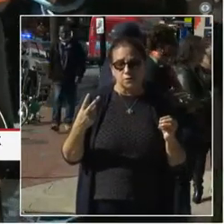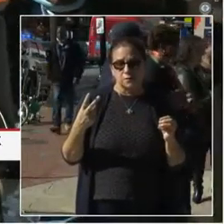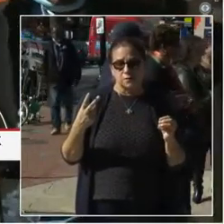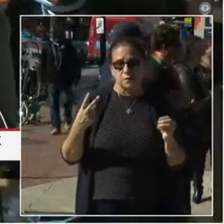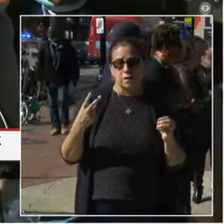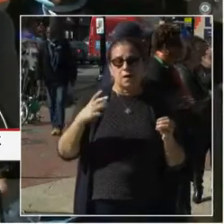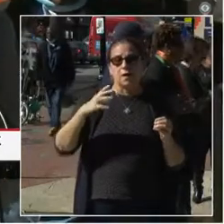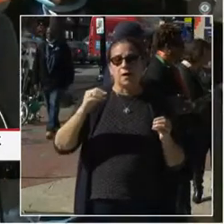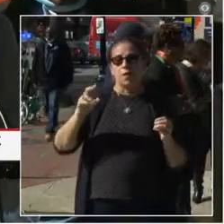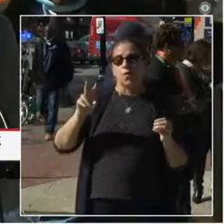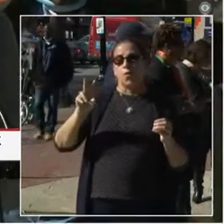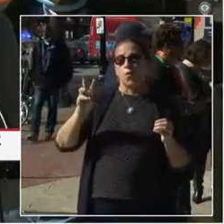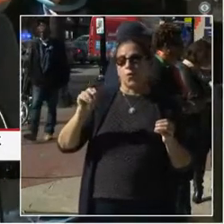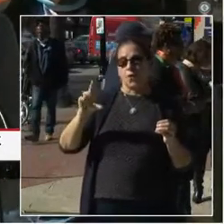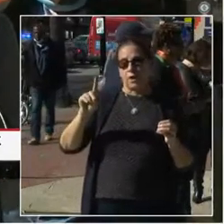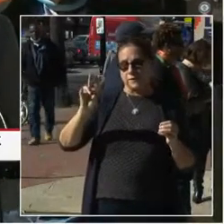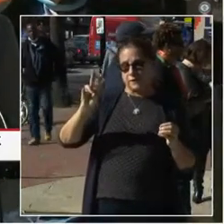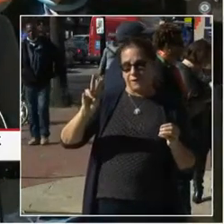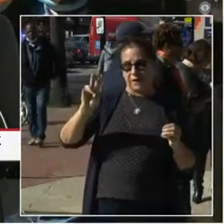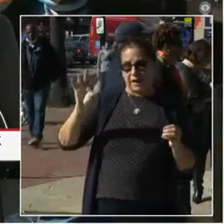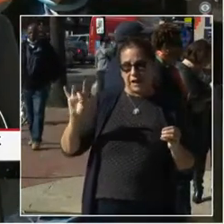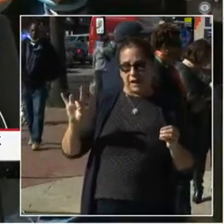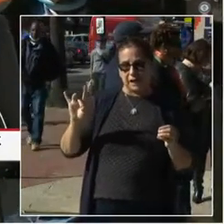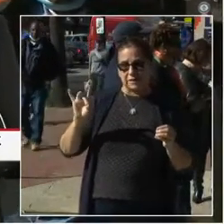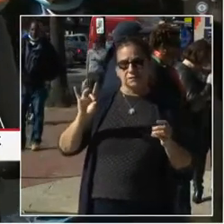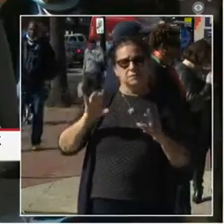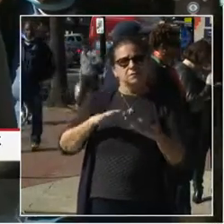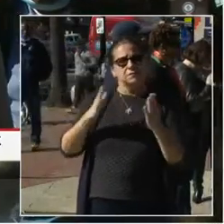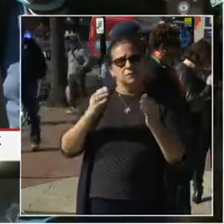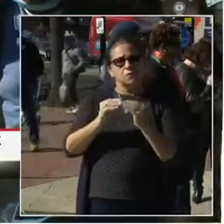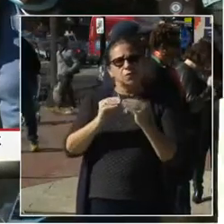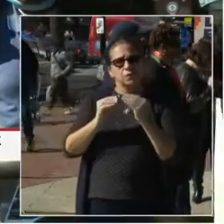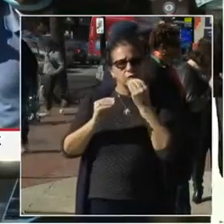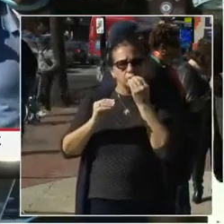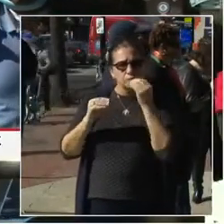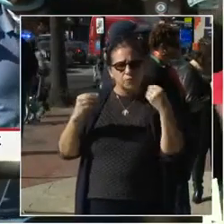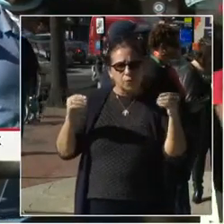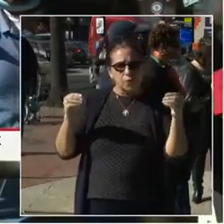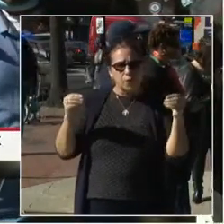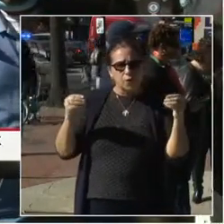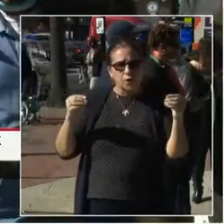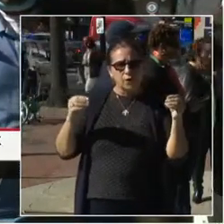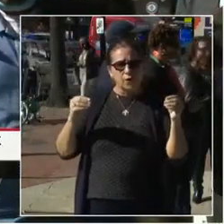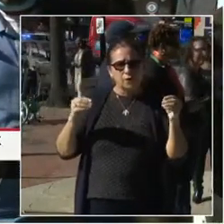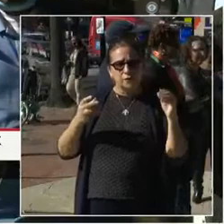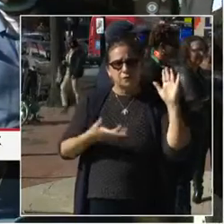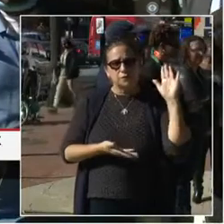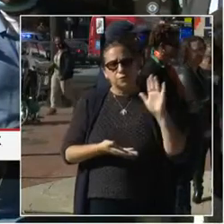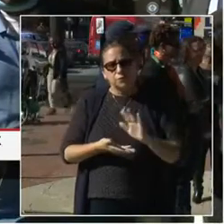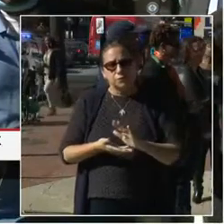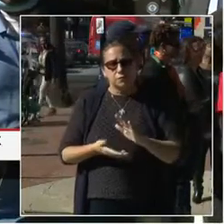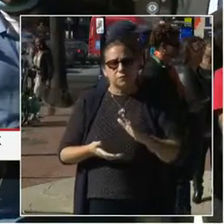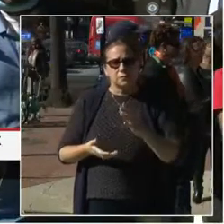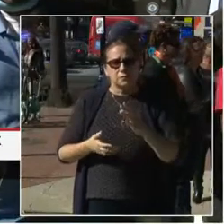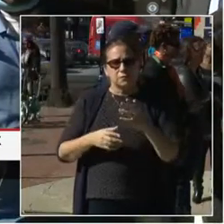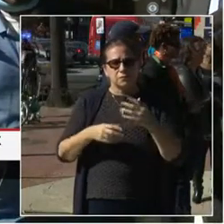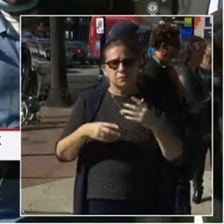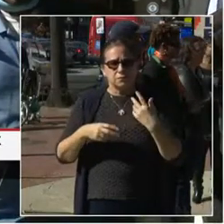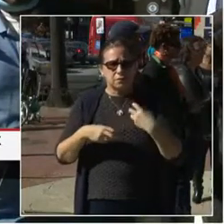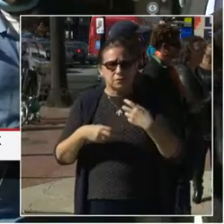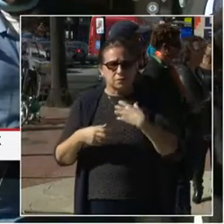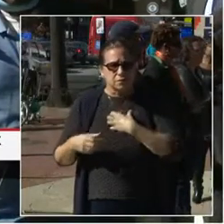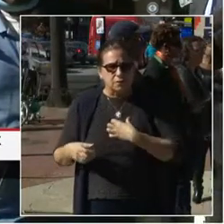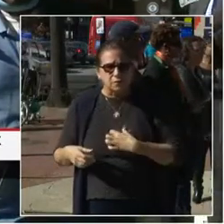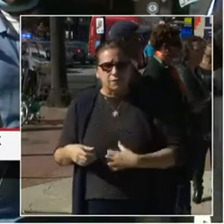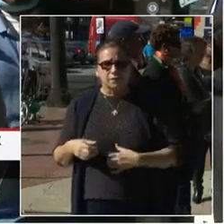It's not a challenge necessarily, but we know that people like great food all over the city. So